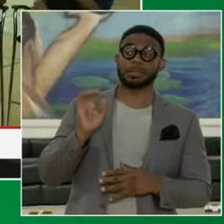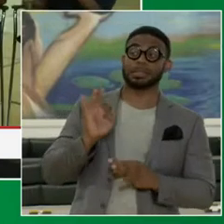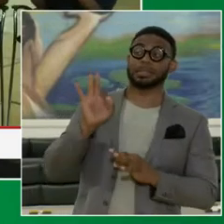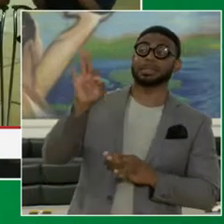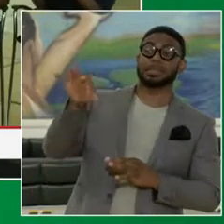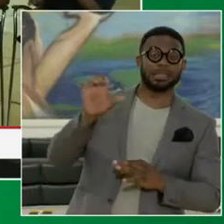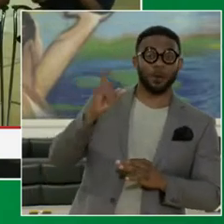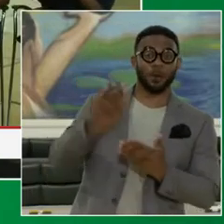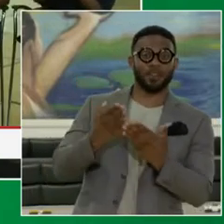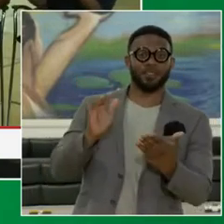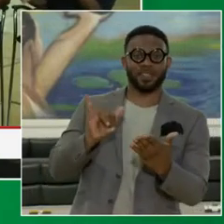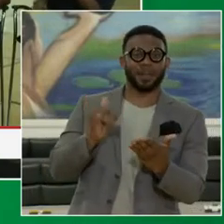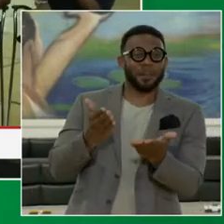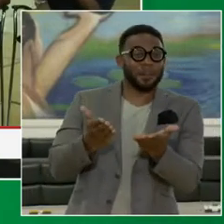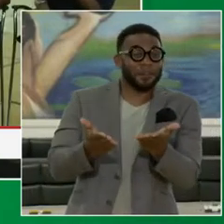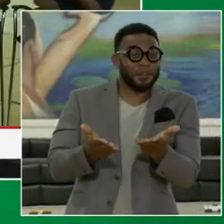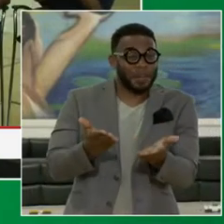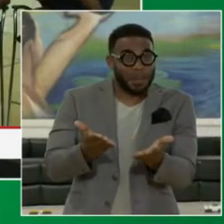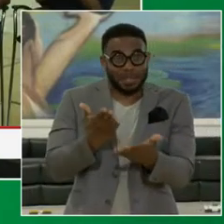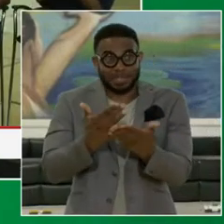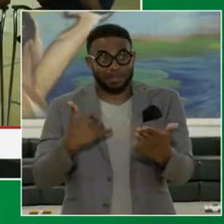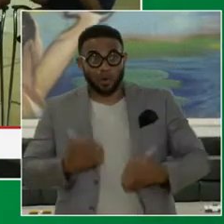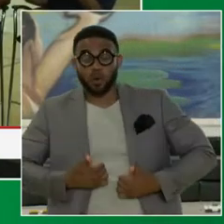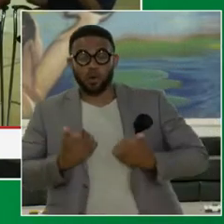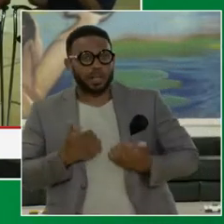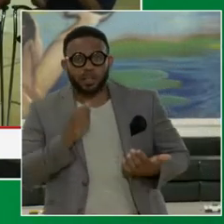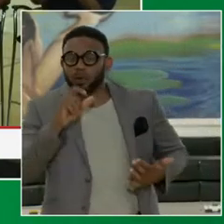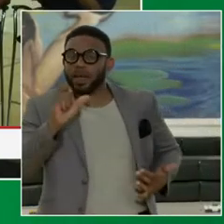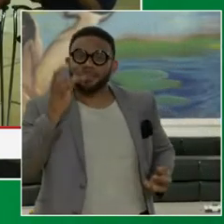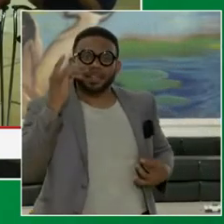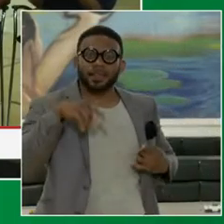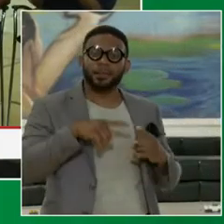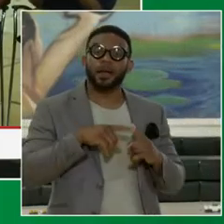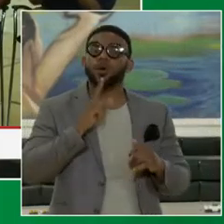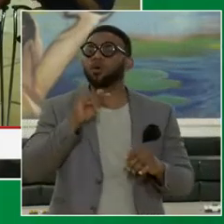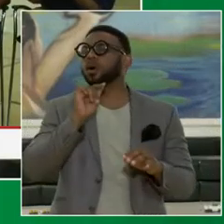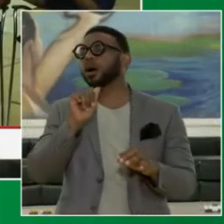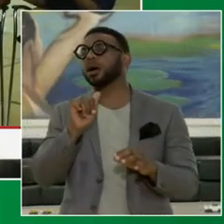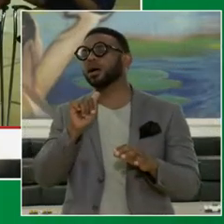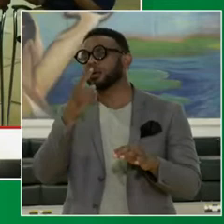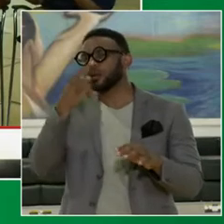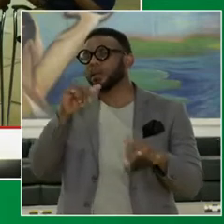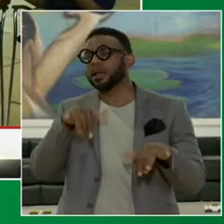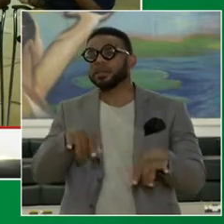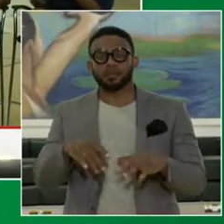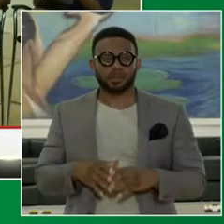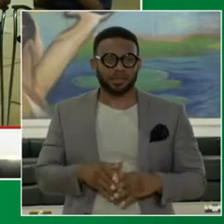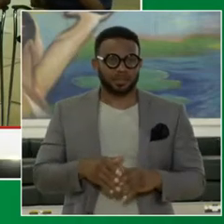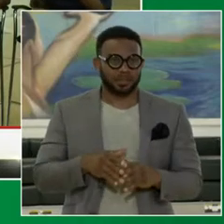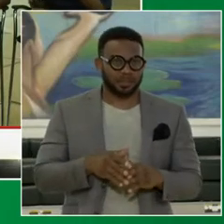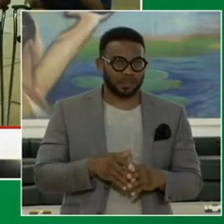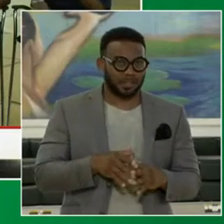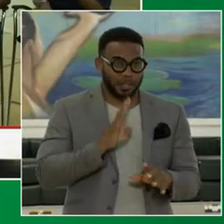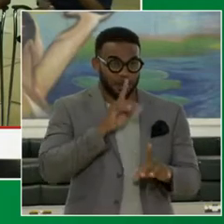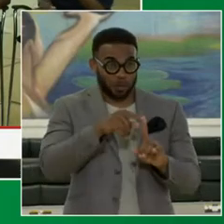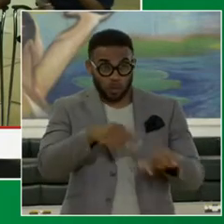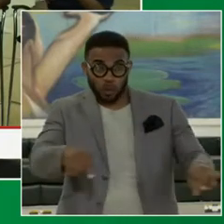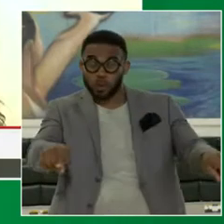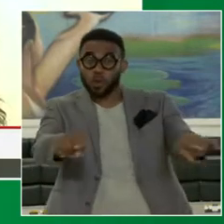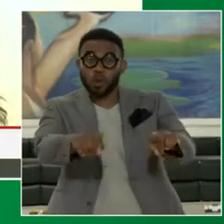that maybe some of our residents don't have to think about, who don't find themselves in these positions. Speaking to